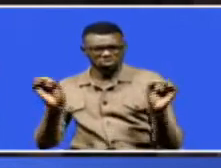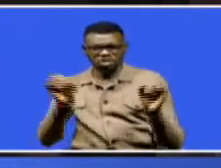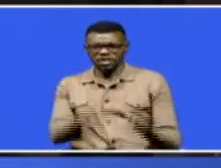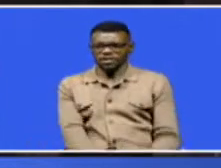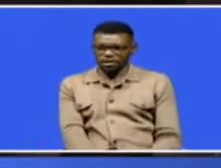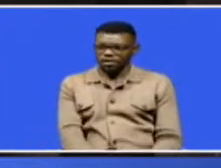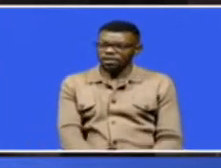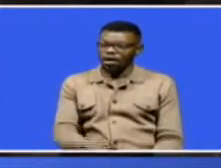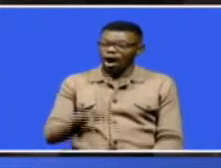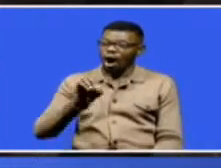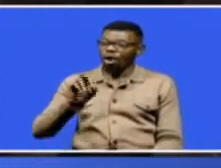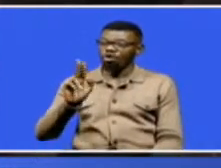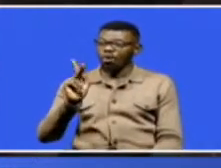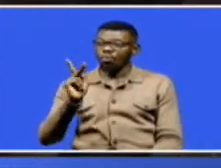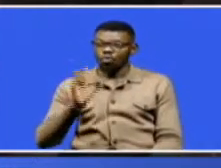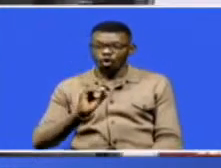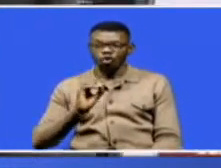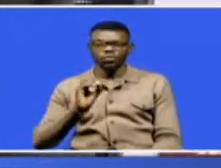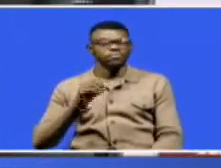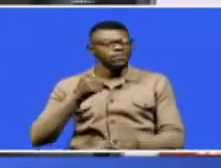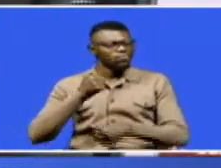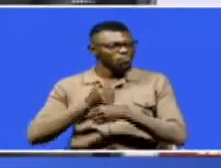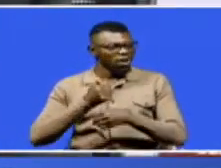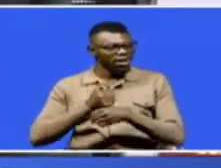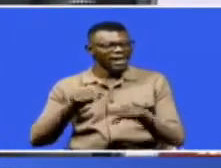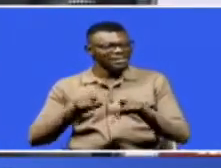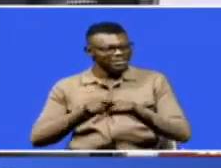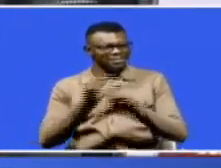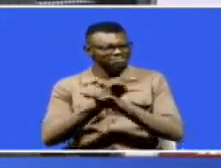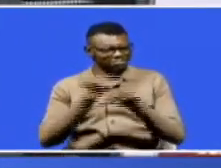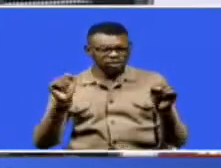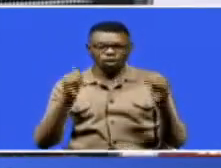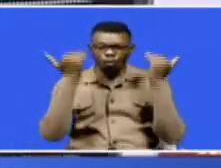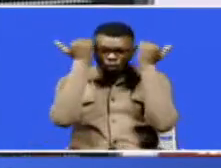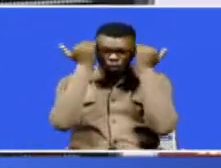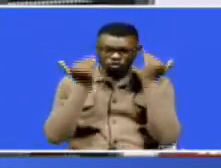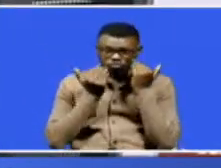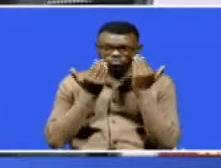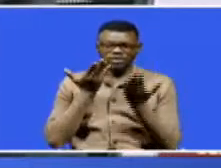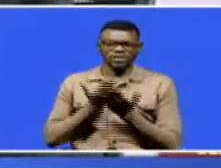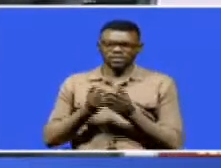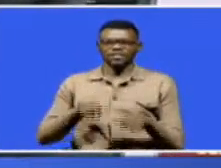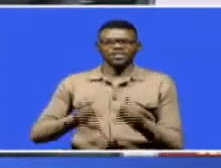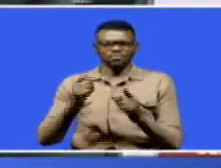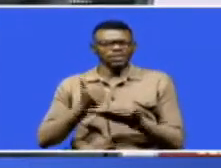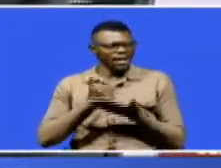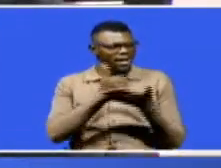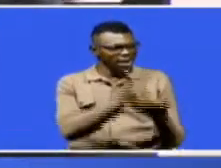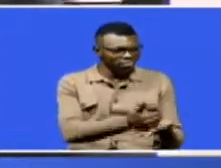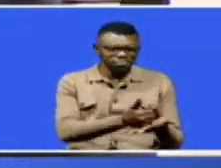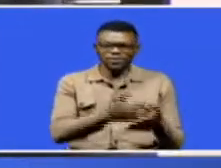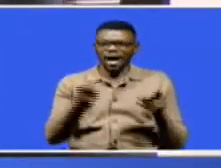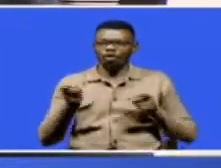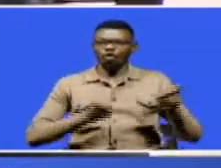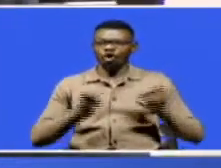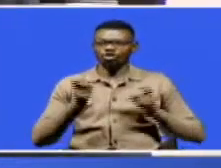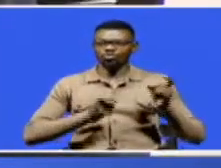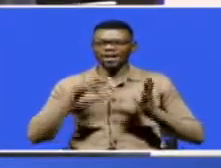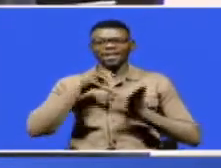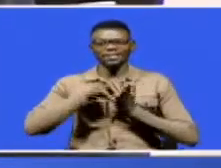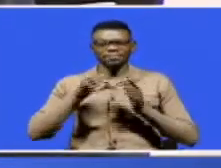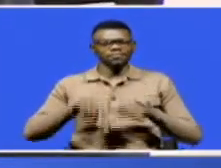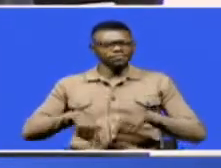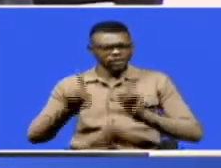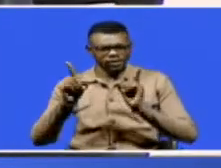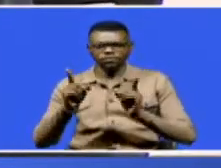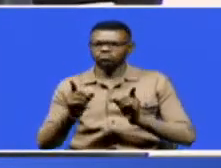utendakazi wake kama rais wa mahakama ya rufaa aliposaidia kupunguza mrundiko wa kesi kama thibitisho tosha kuwa ana